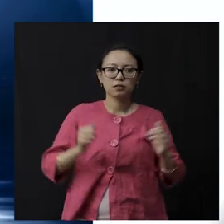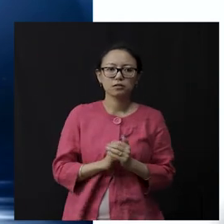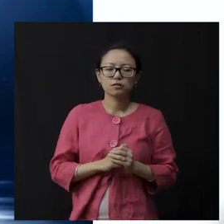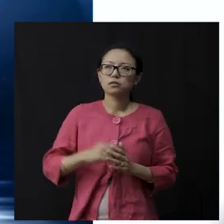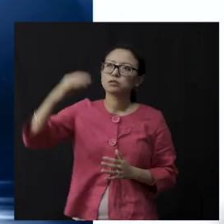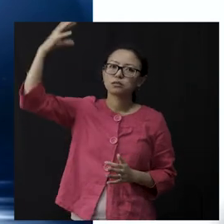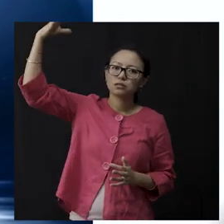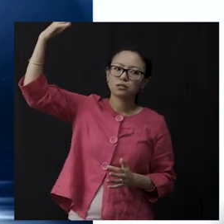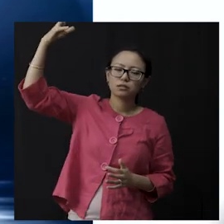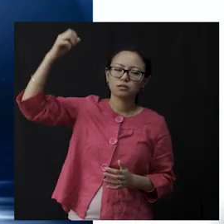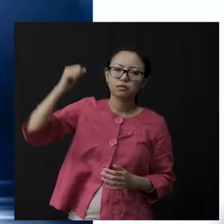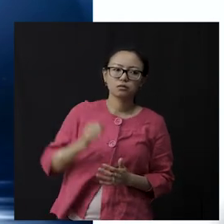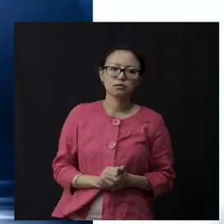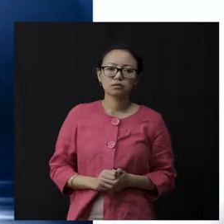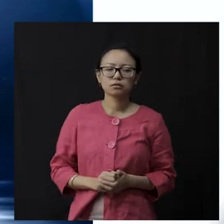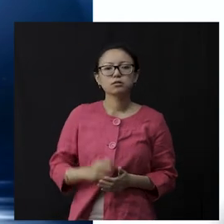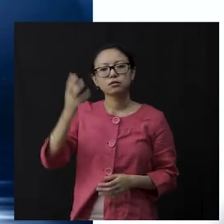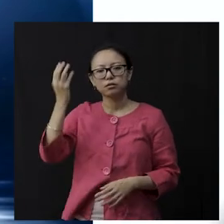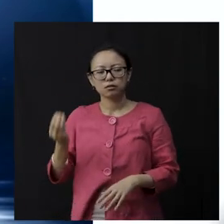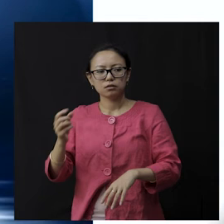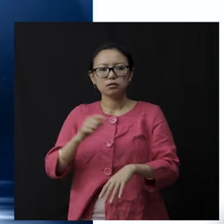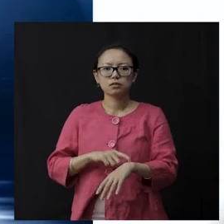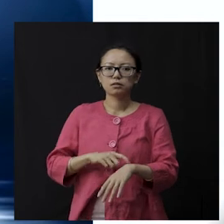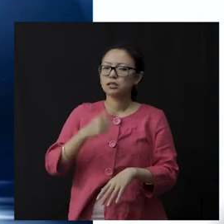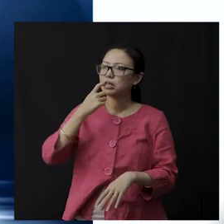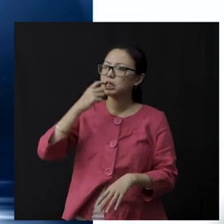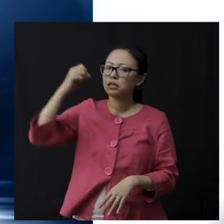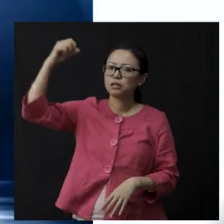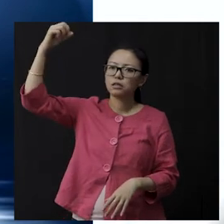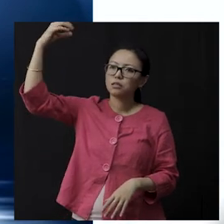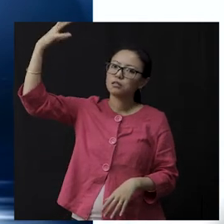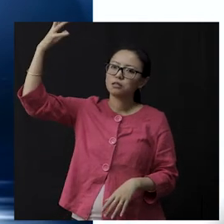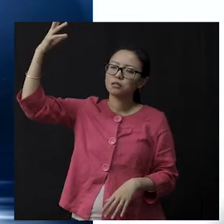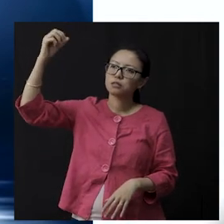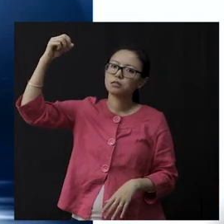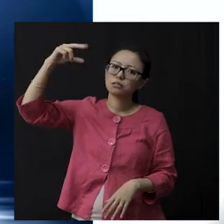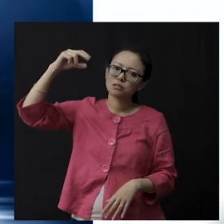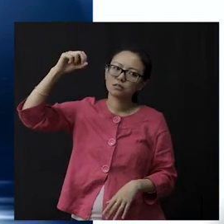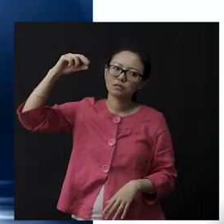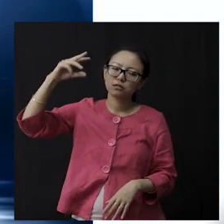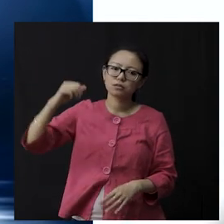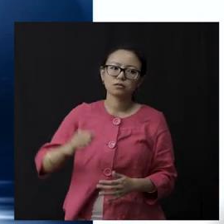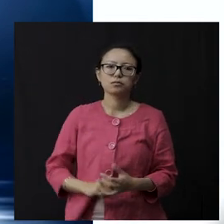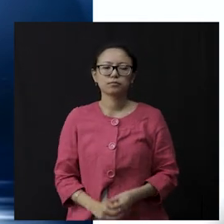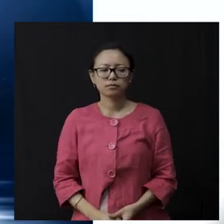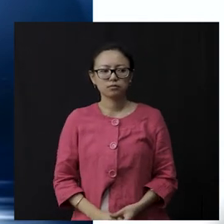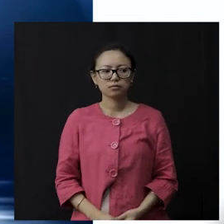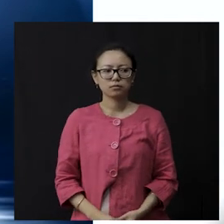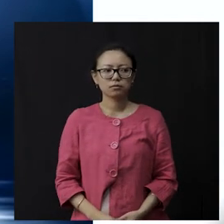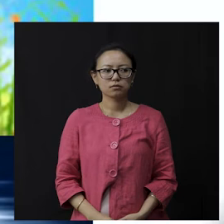clouds. And at night, you see the moon, you see the stars,